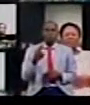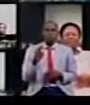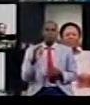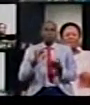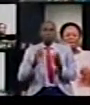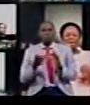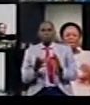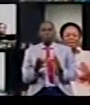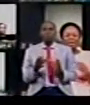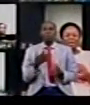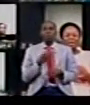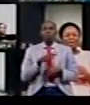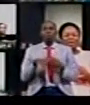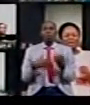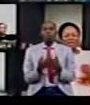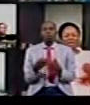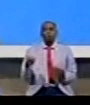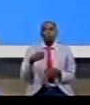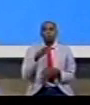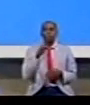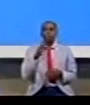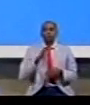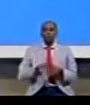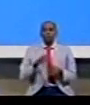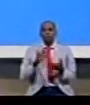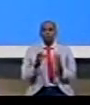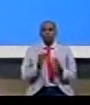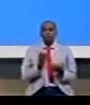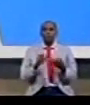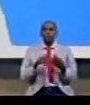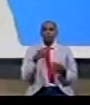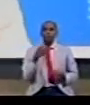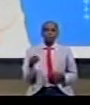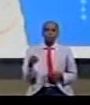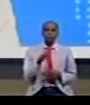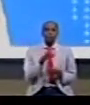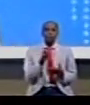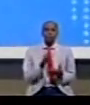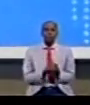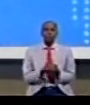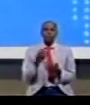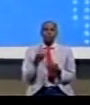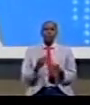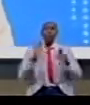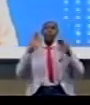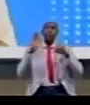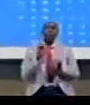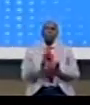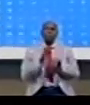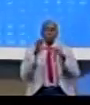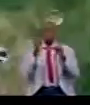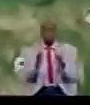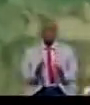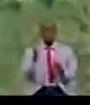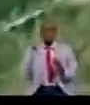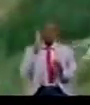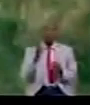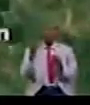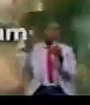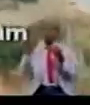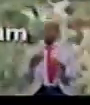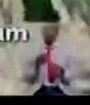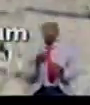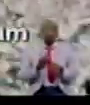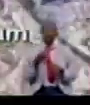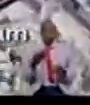to be older, maybe he will be in the early 40s. And look at it now. The brother is gone. He was